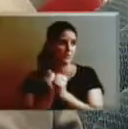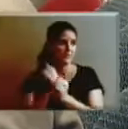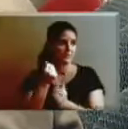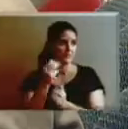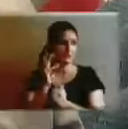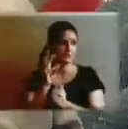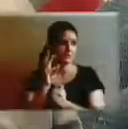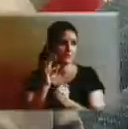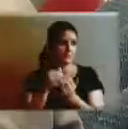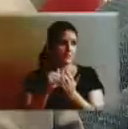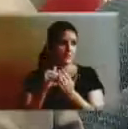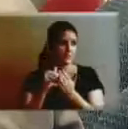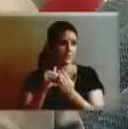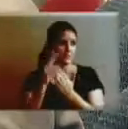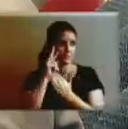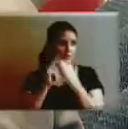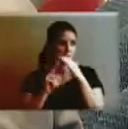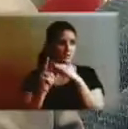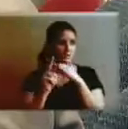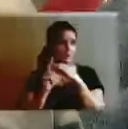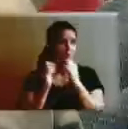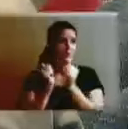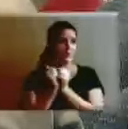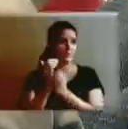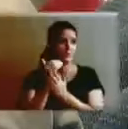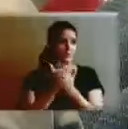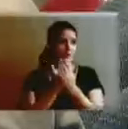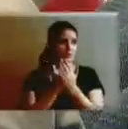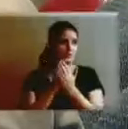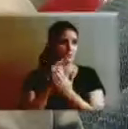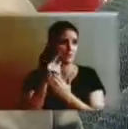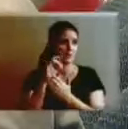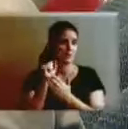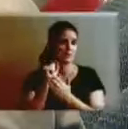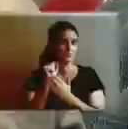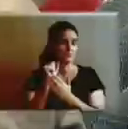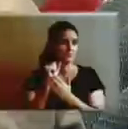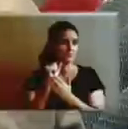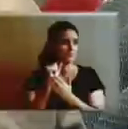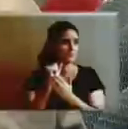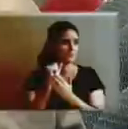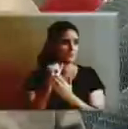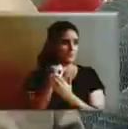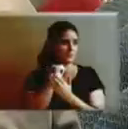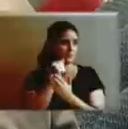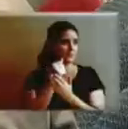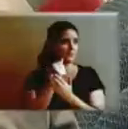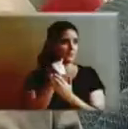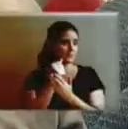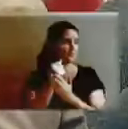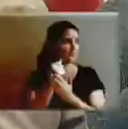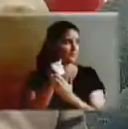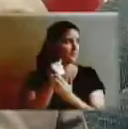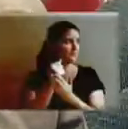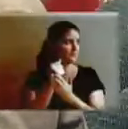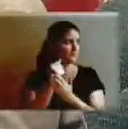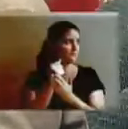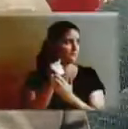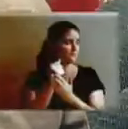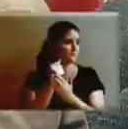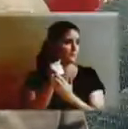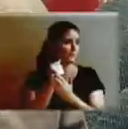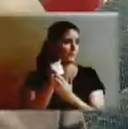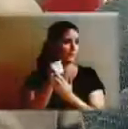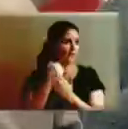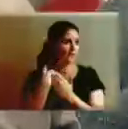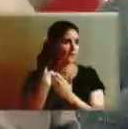with the collections rates, it's not likely that we will receive 16.7, but that I am being